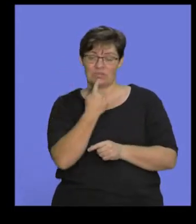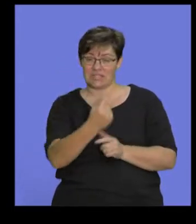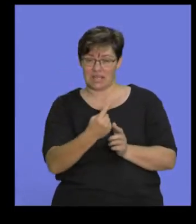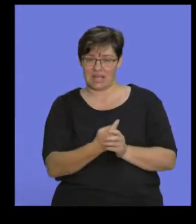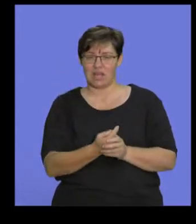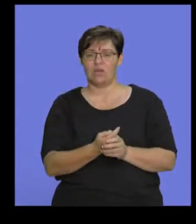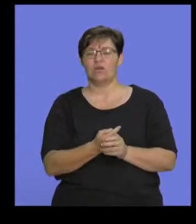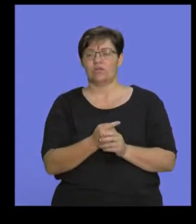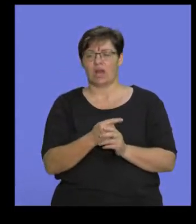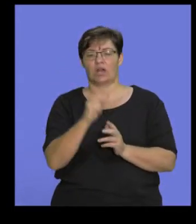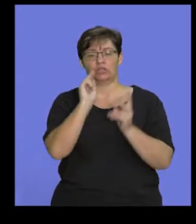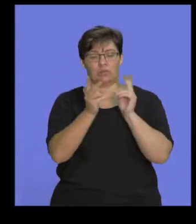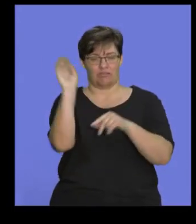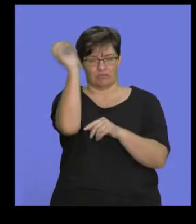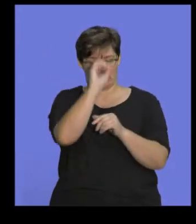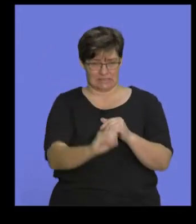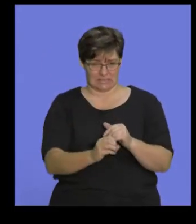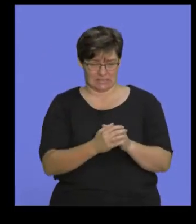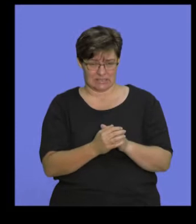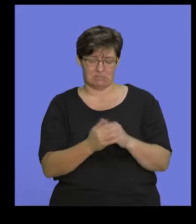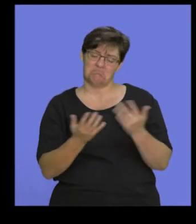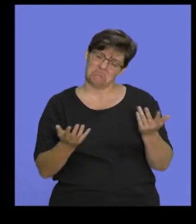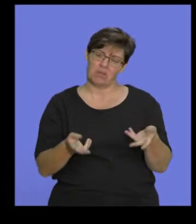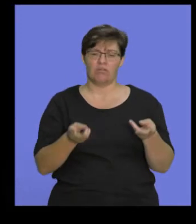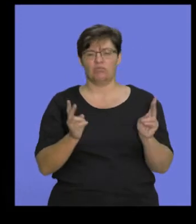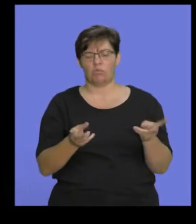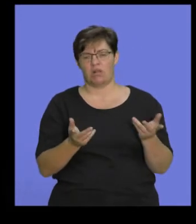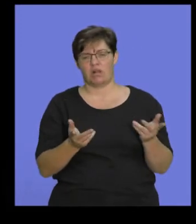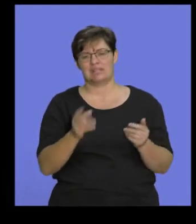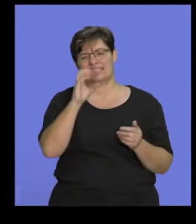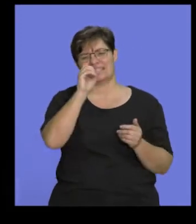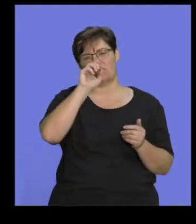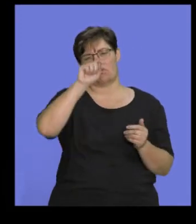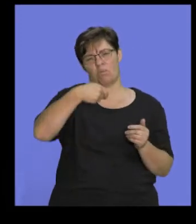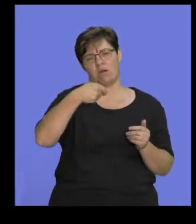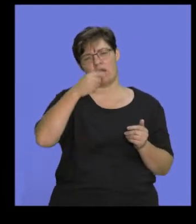we were using 12%, right? Which is normally the same as